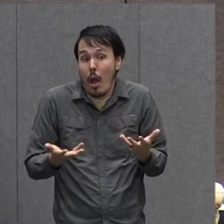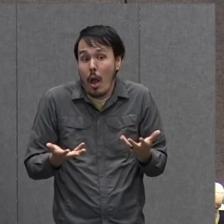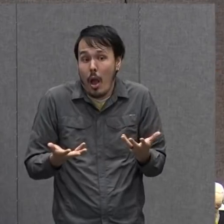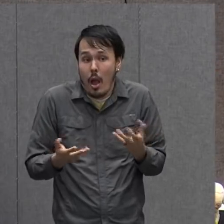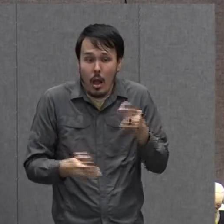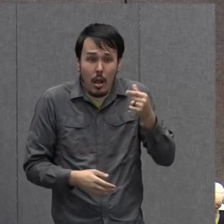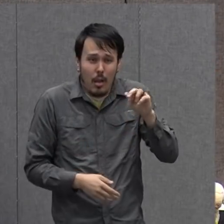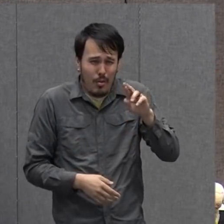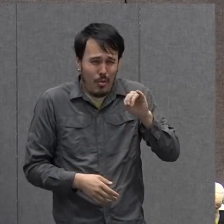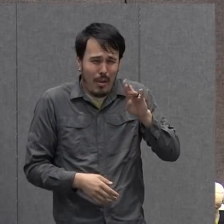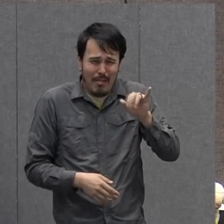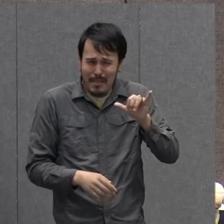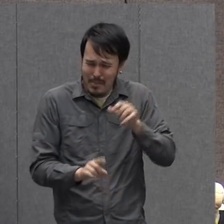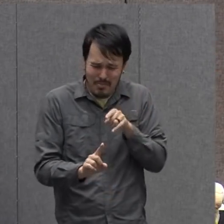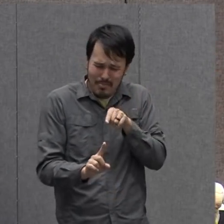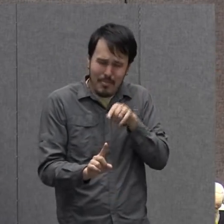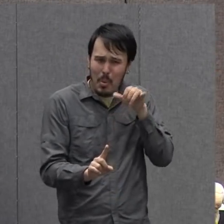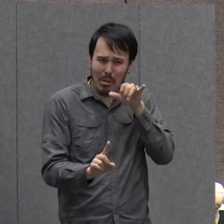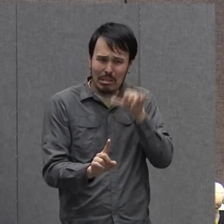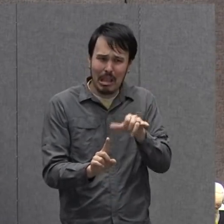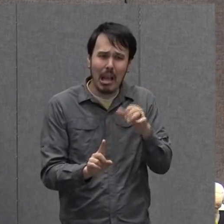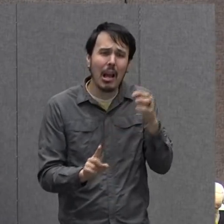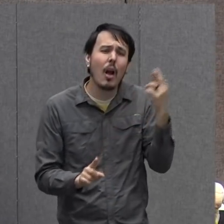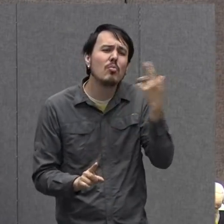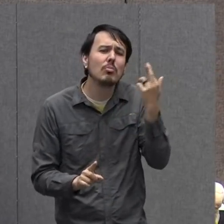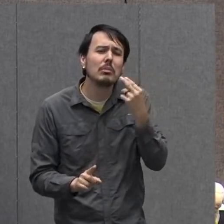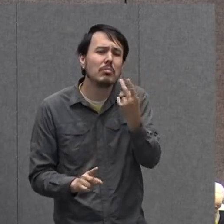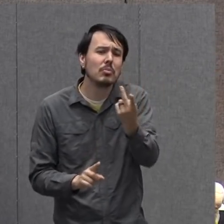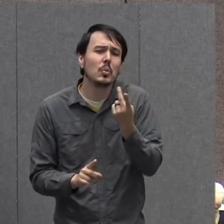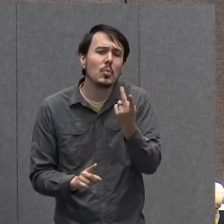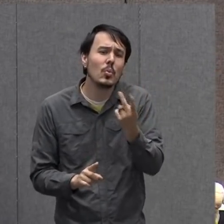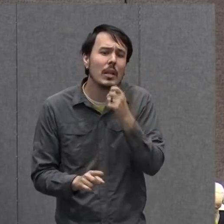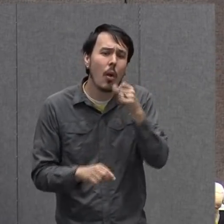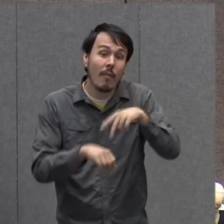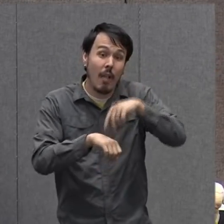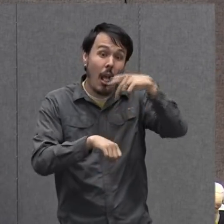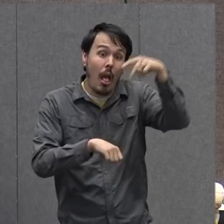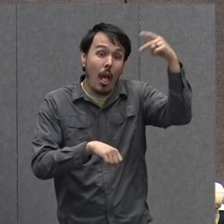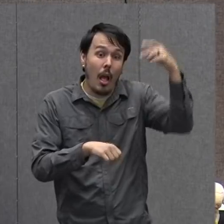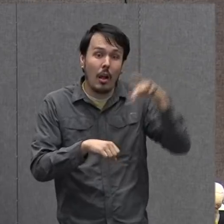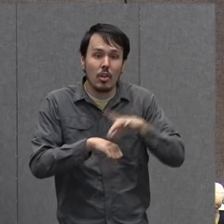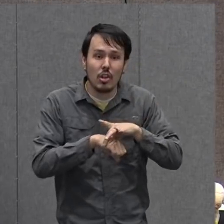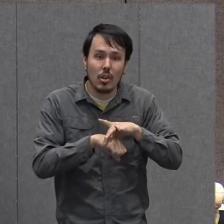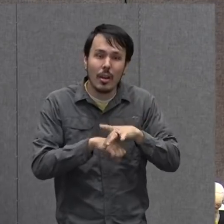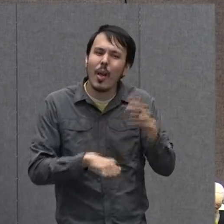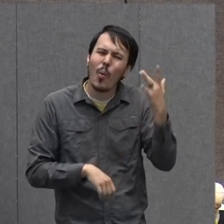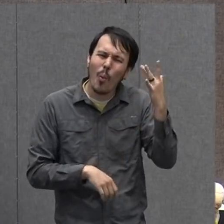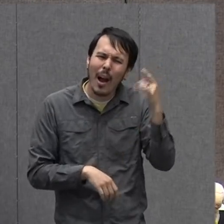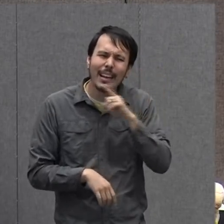Where would we weigh the least? On Earth, the moon, or Mars?